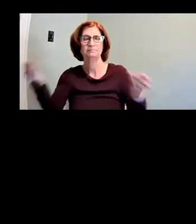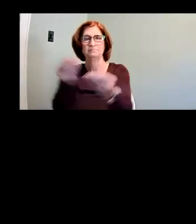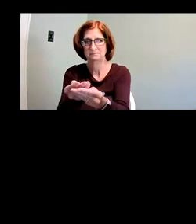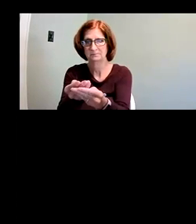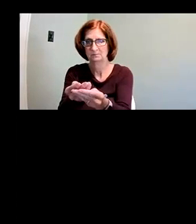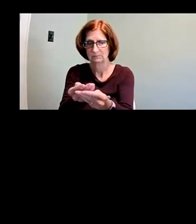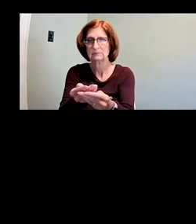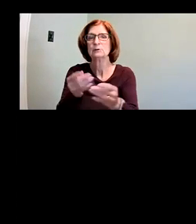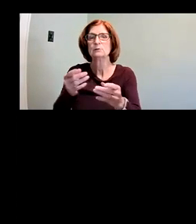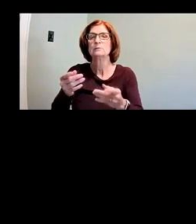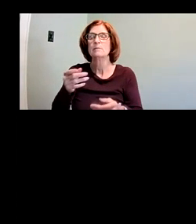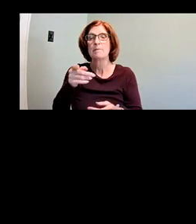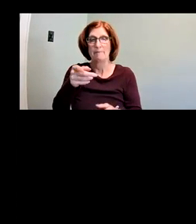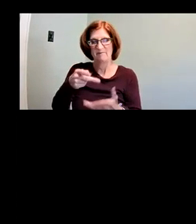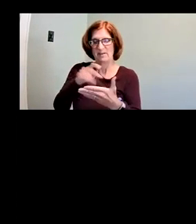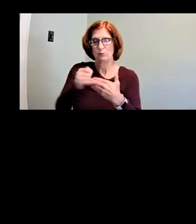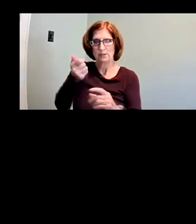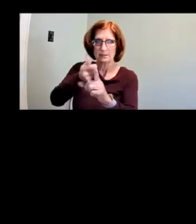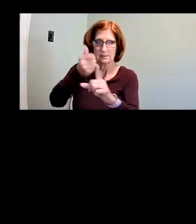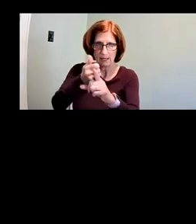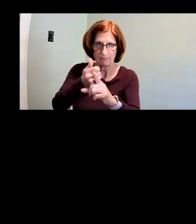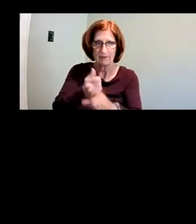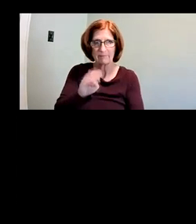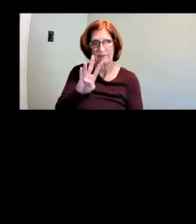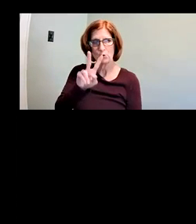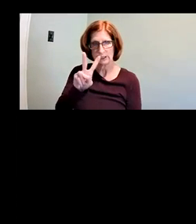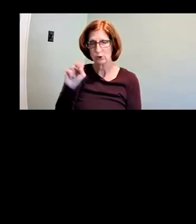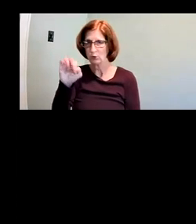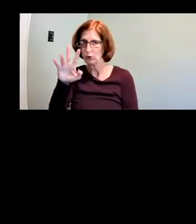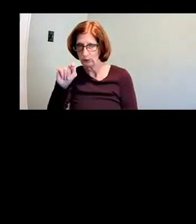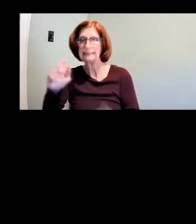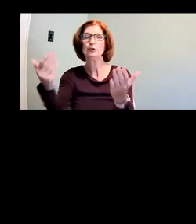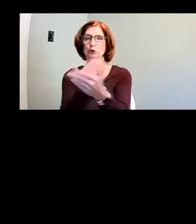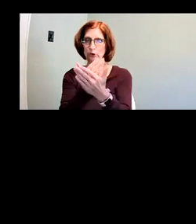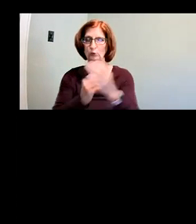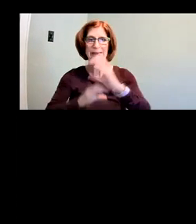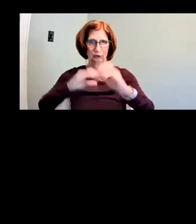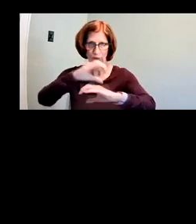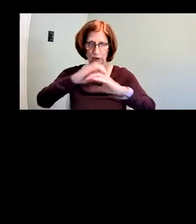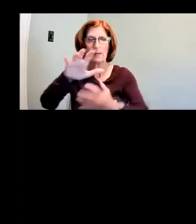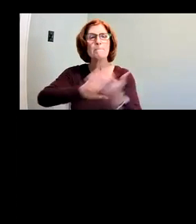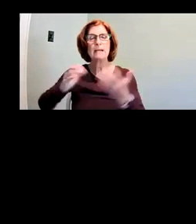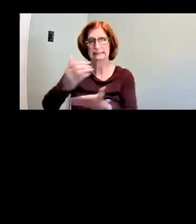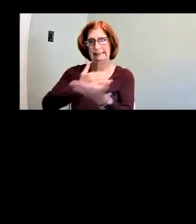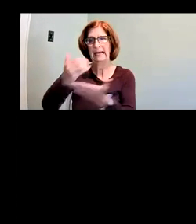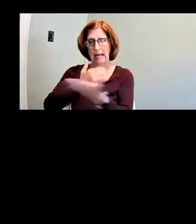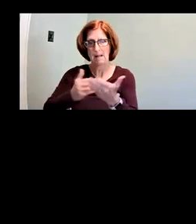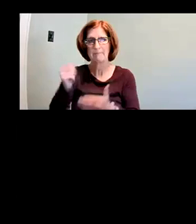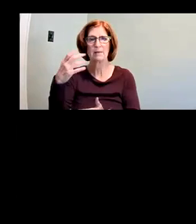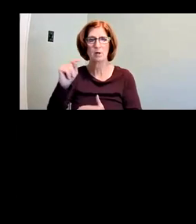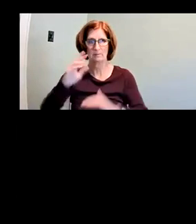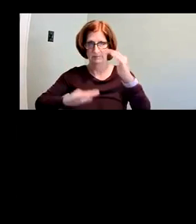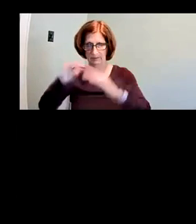project. The project itself is a 42-unit new construction mixed-income apartment building that's